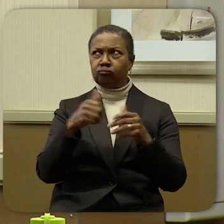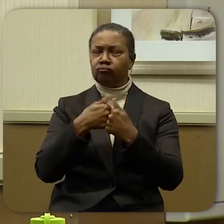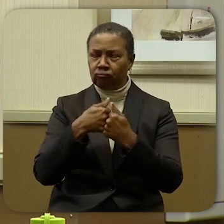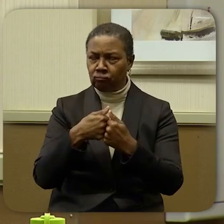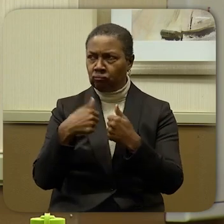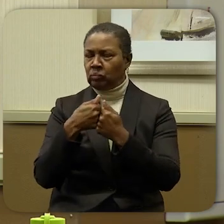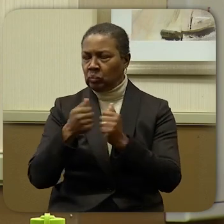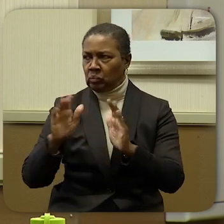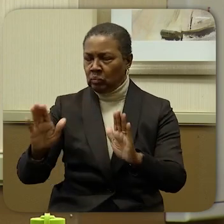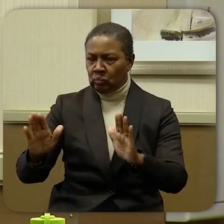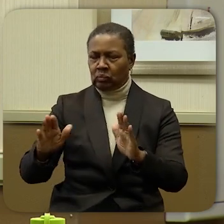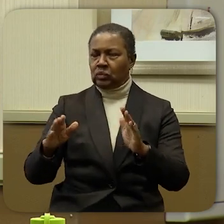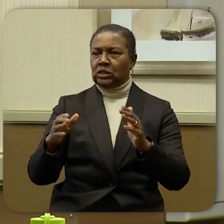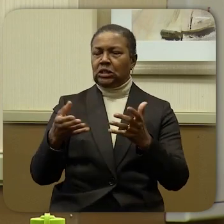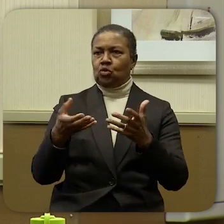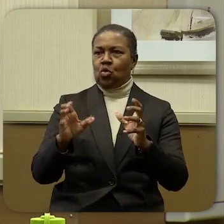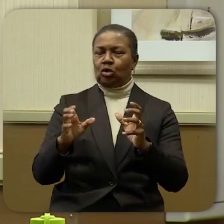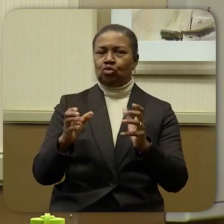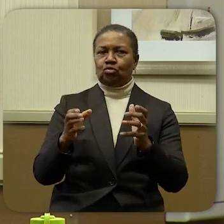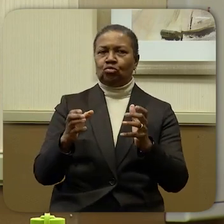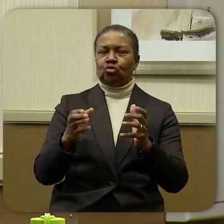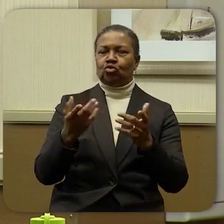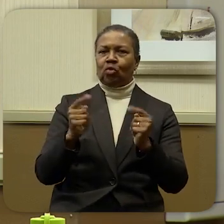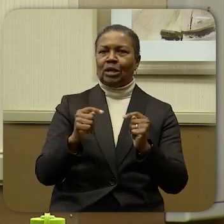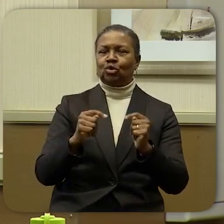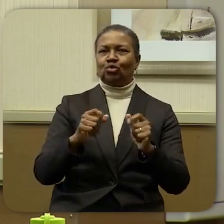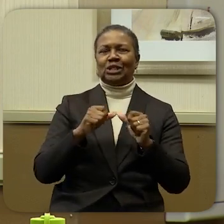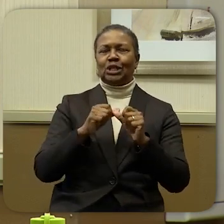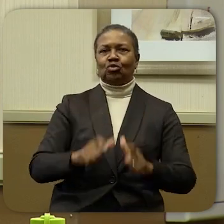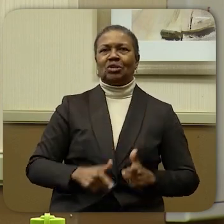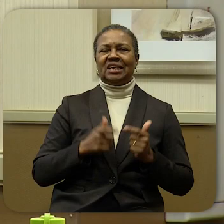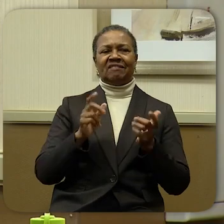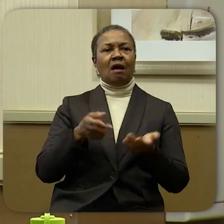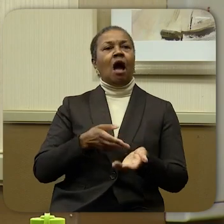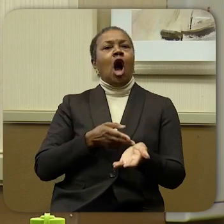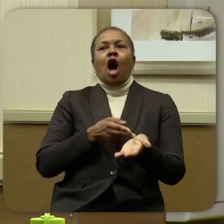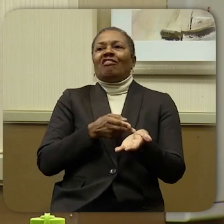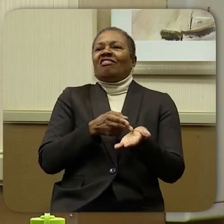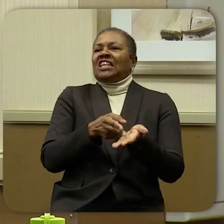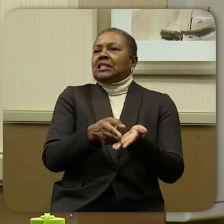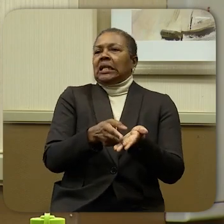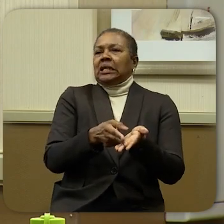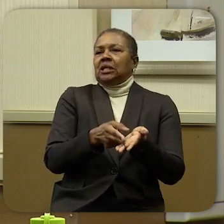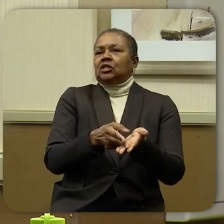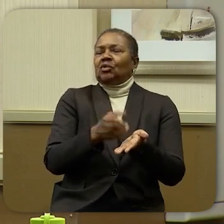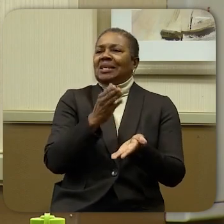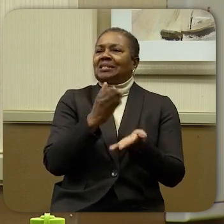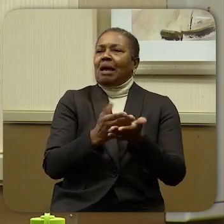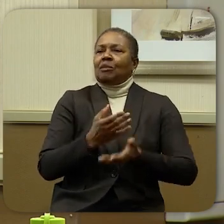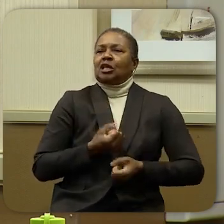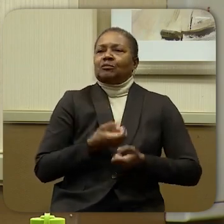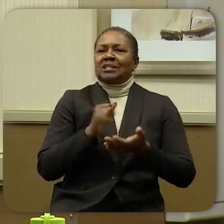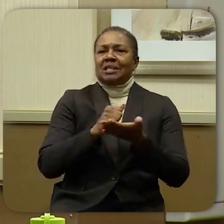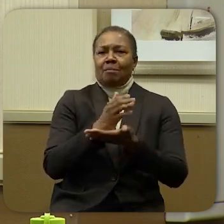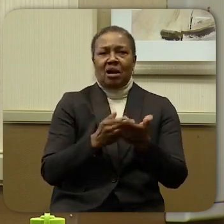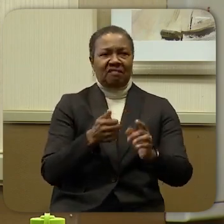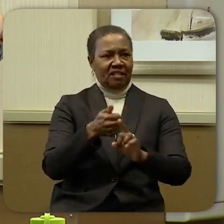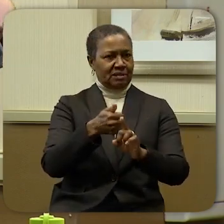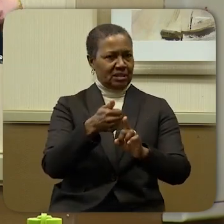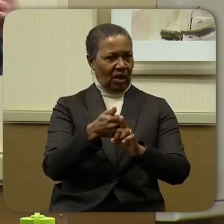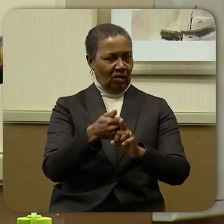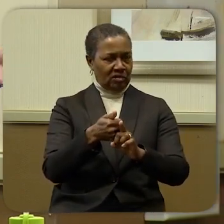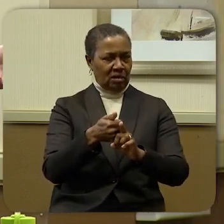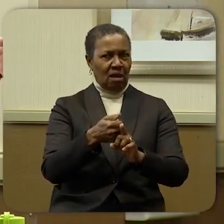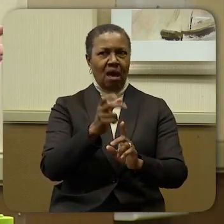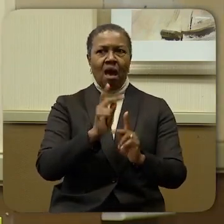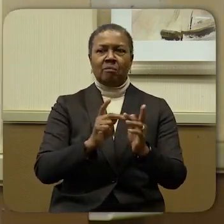to try and live authentically, and so maybe they stopped expressing that part of themselves. We typically don't see people